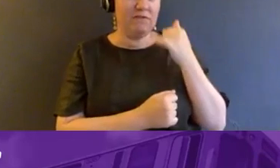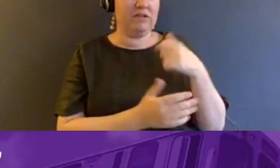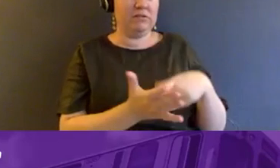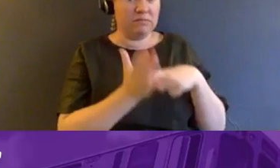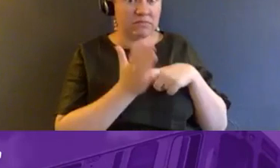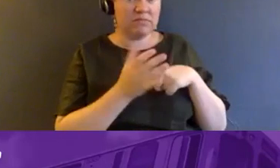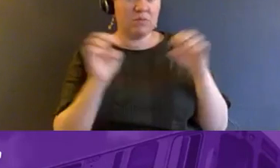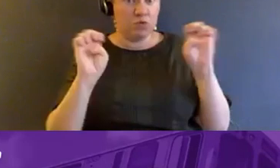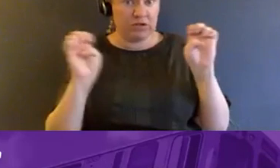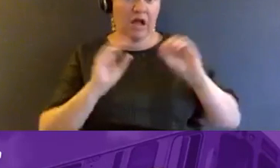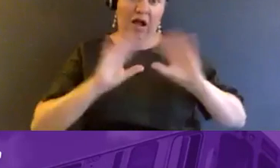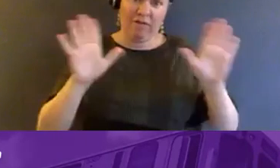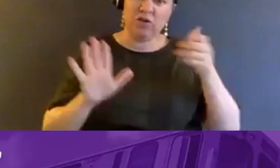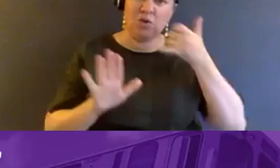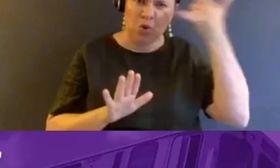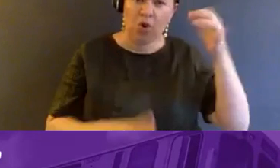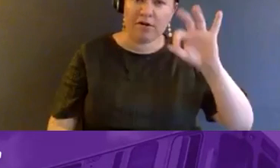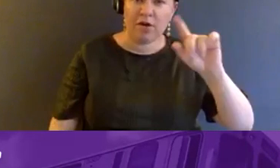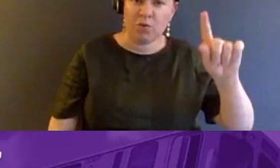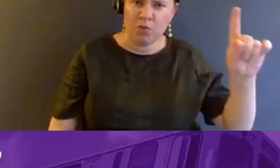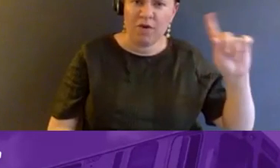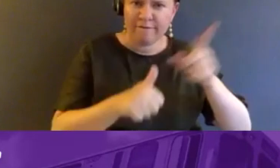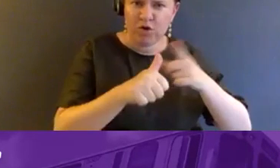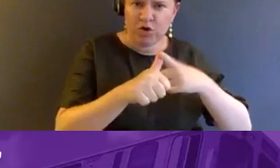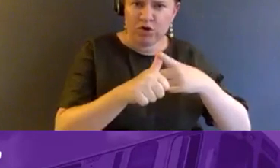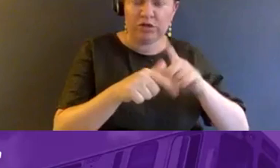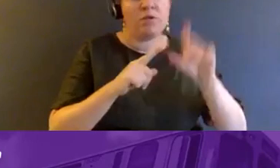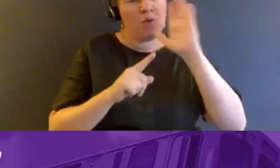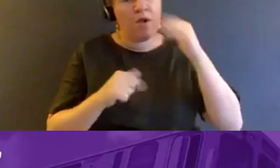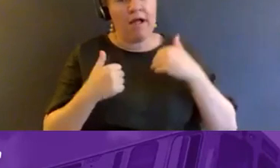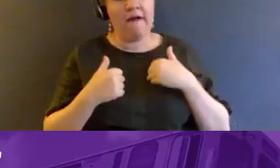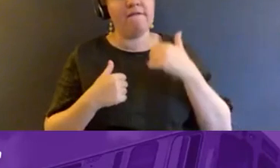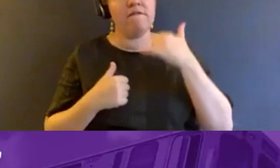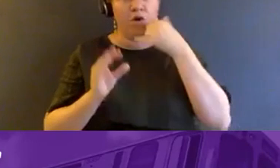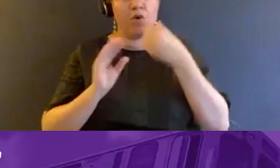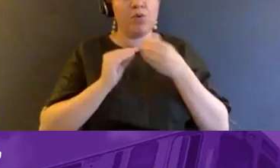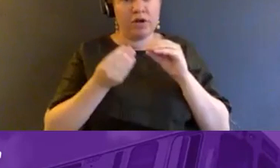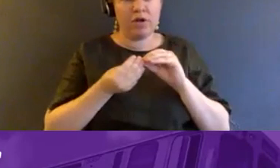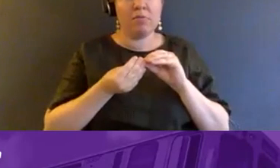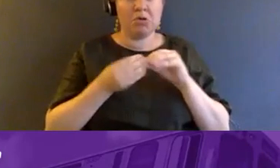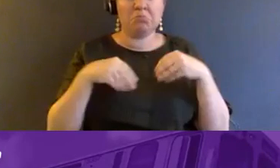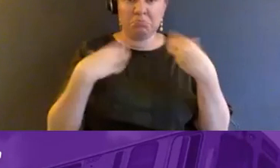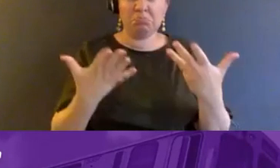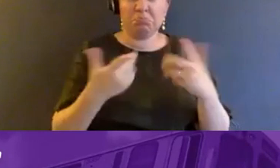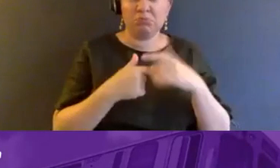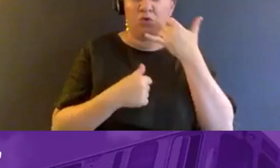we ask people to dial 911, but there will be a hotline number provided.